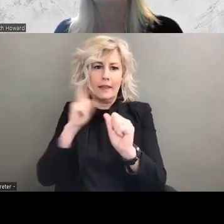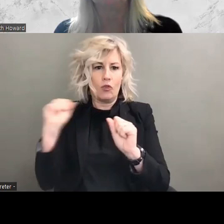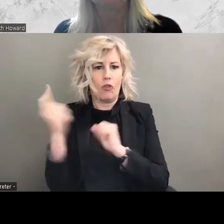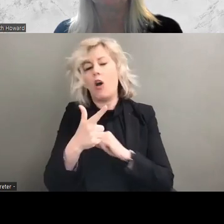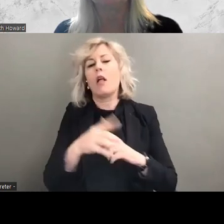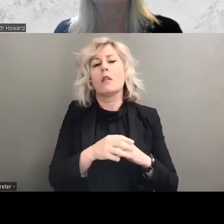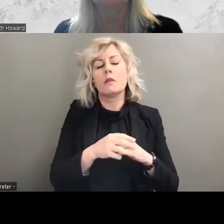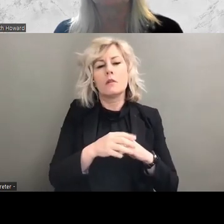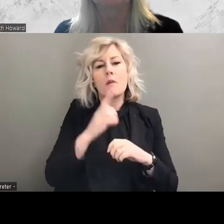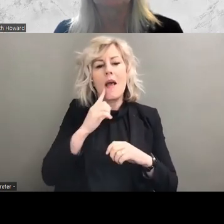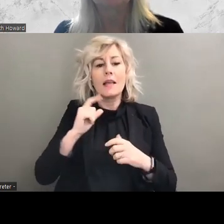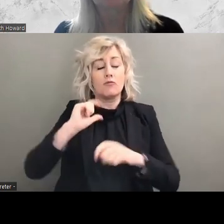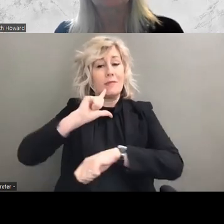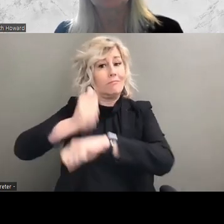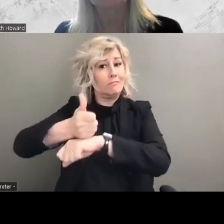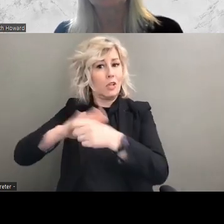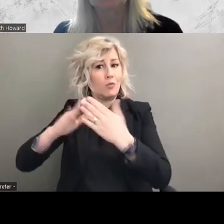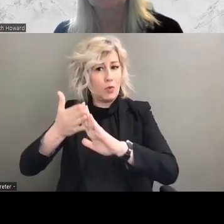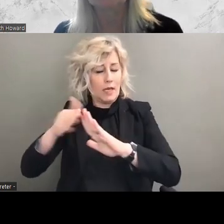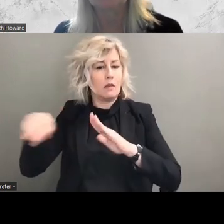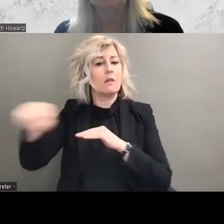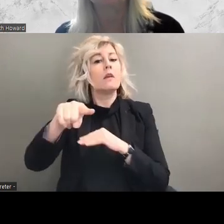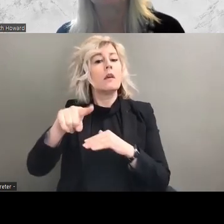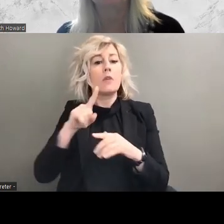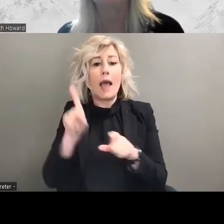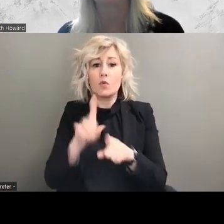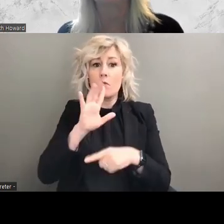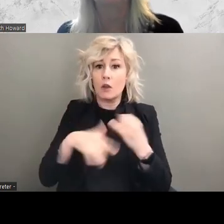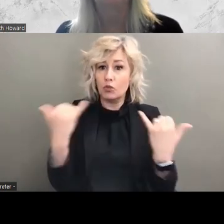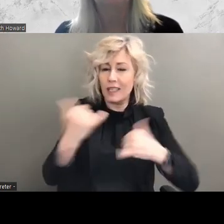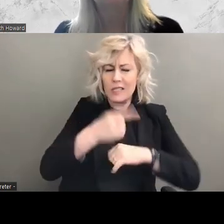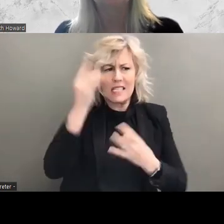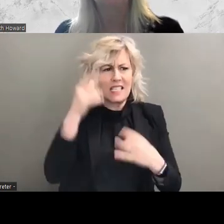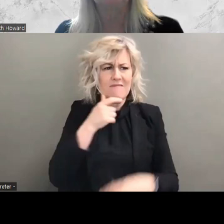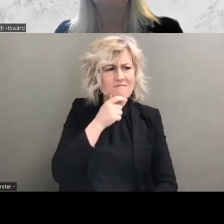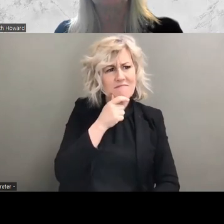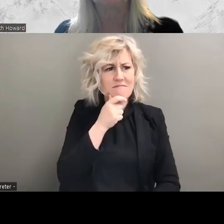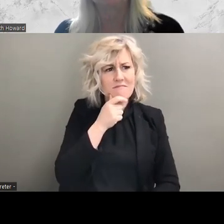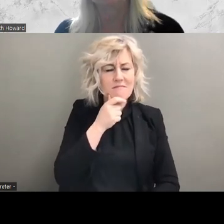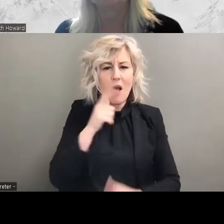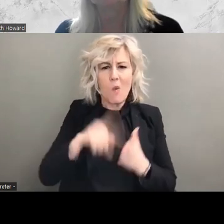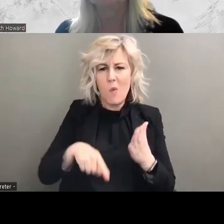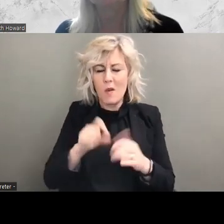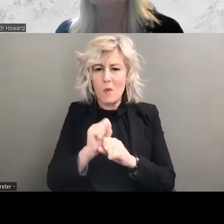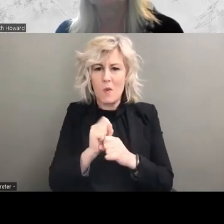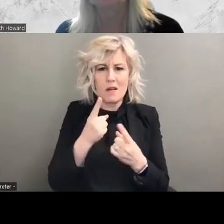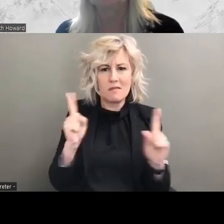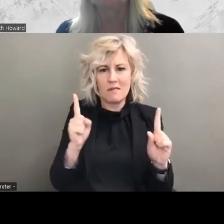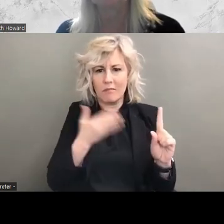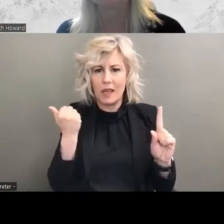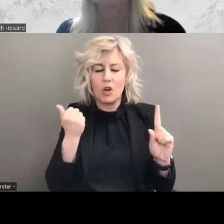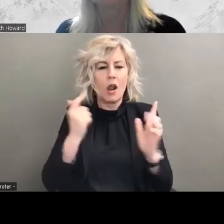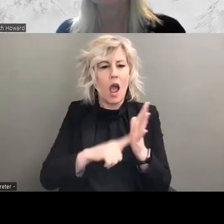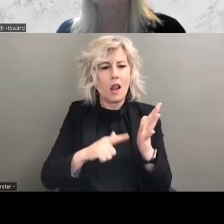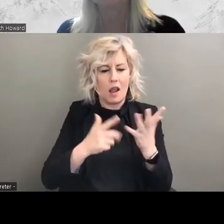menu of community-based services. So as we're talking today, if you're thinking to yourself, well, what would work better? And what are some things that we could